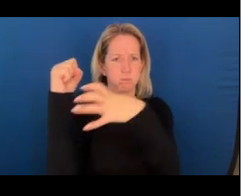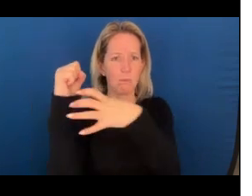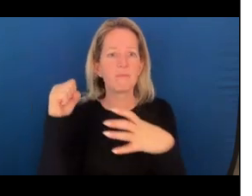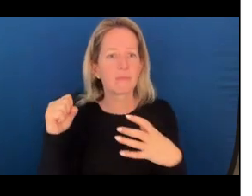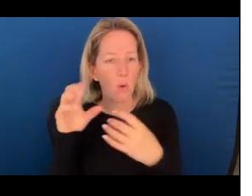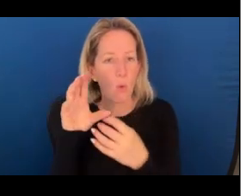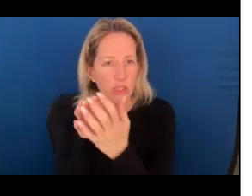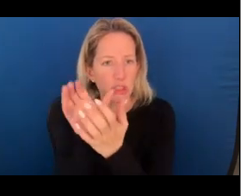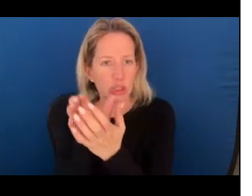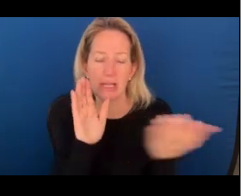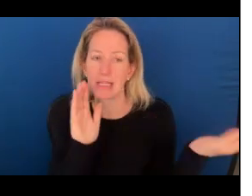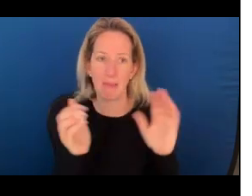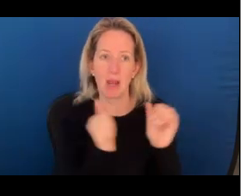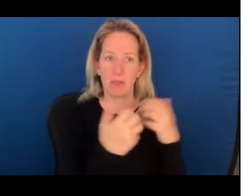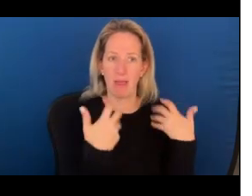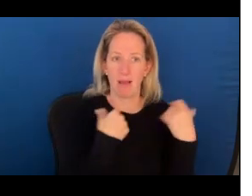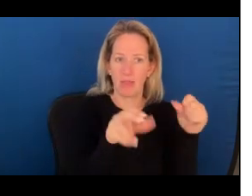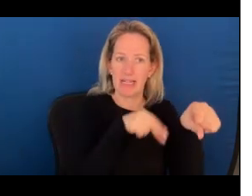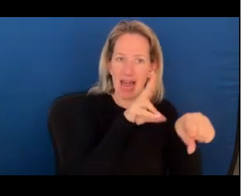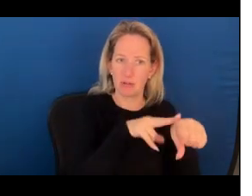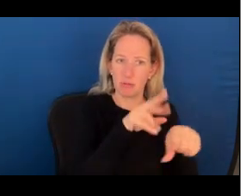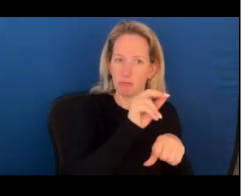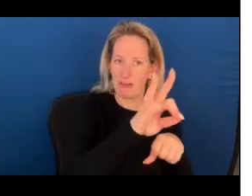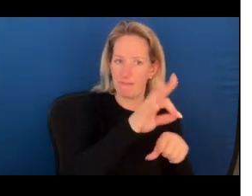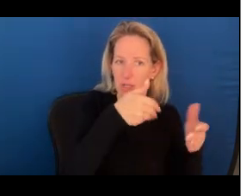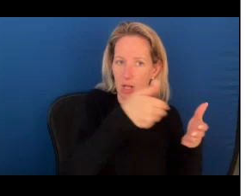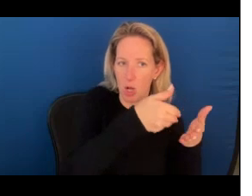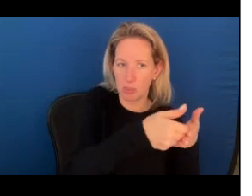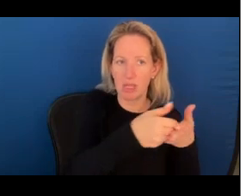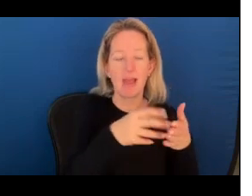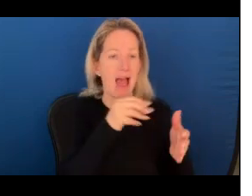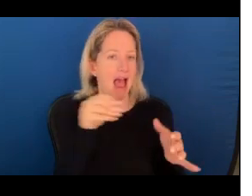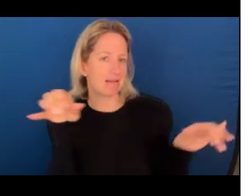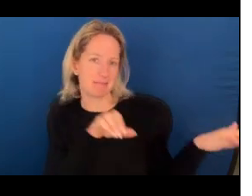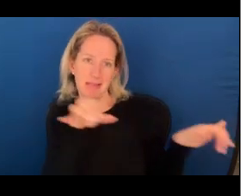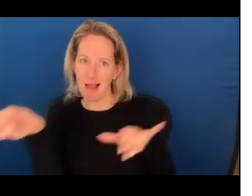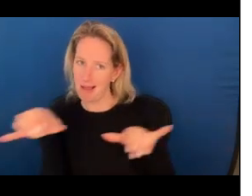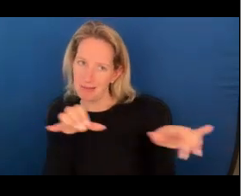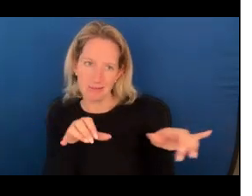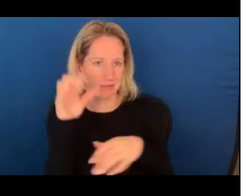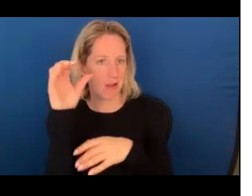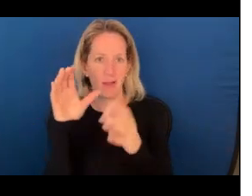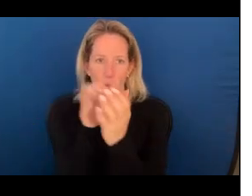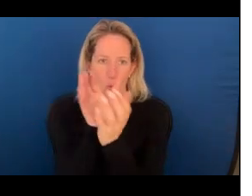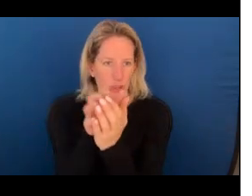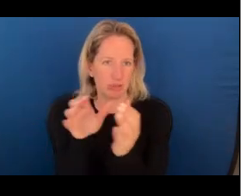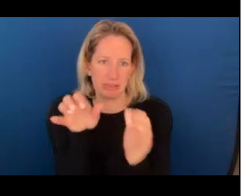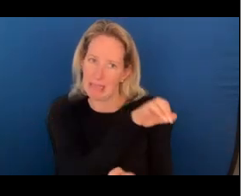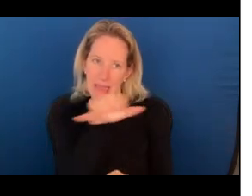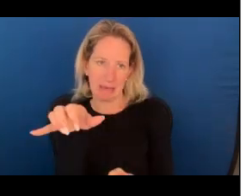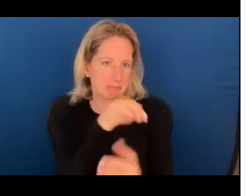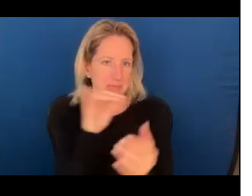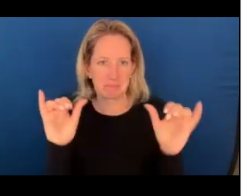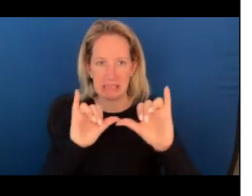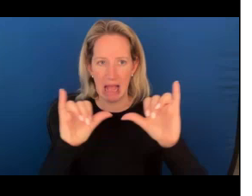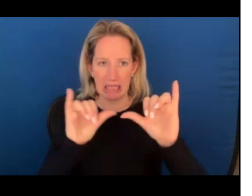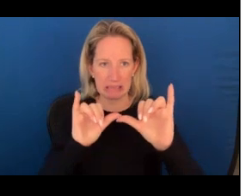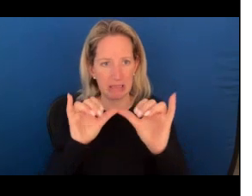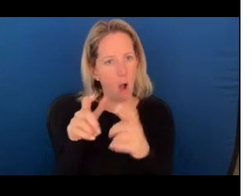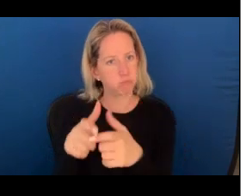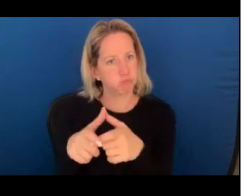nearby and a sort of similar size distribution. So they are working pretty well. So we're gonna continue down this